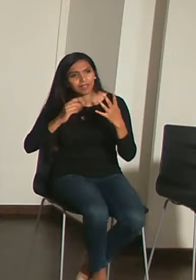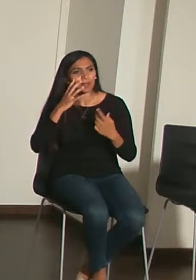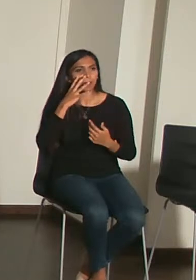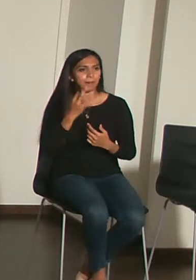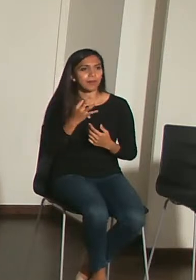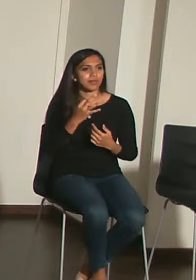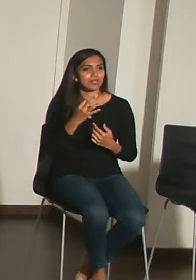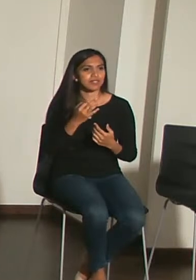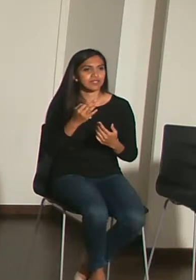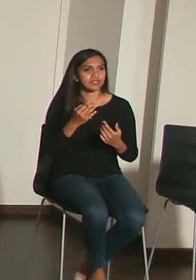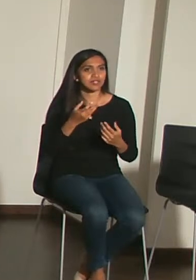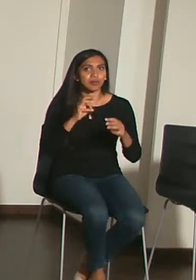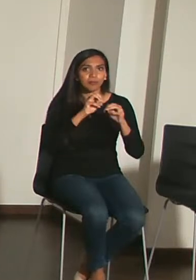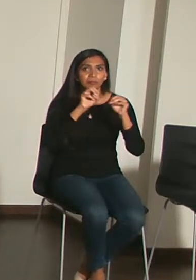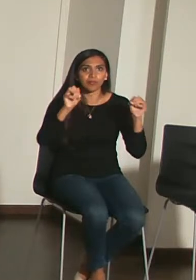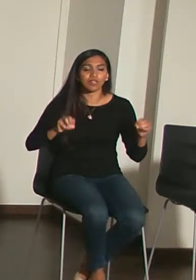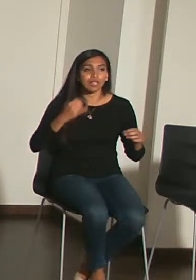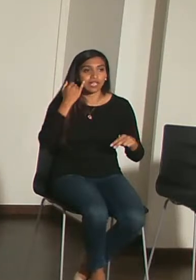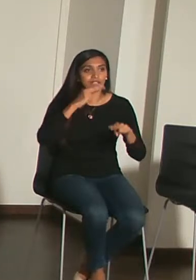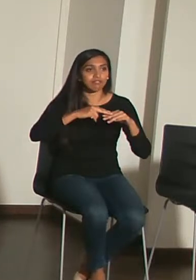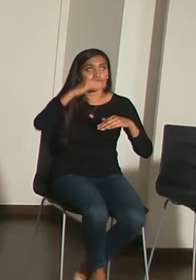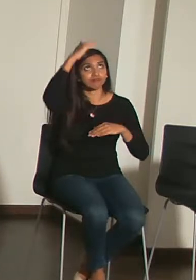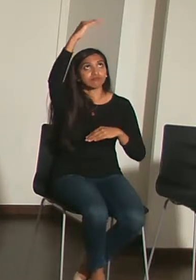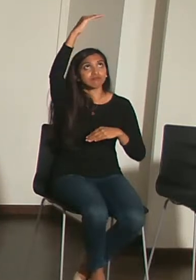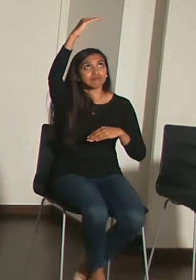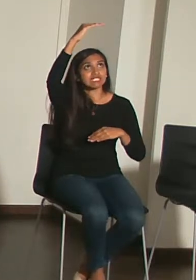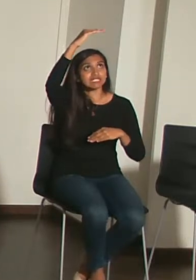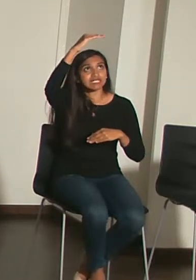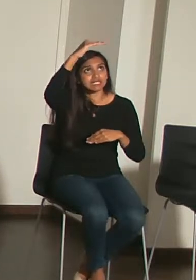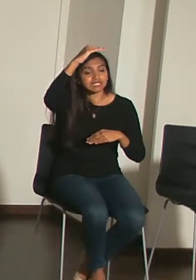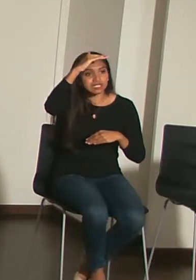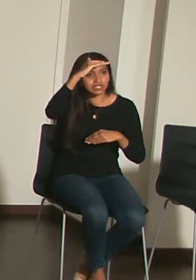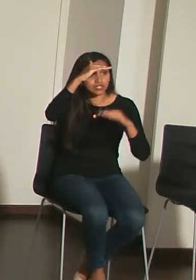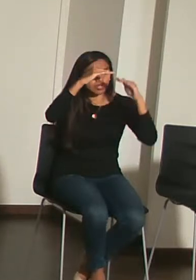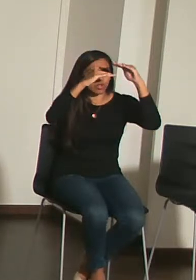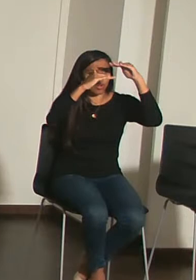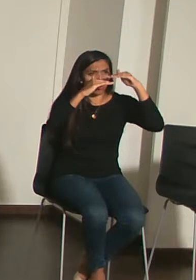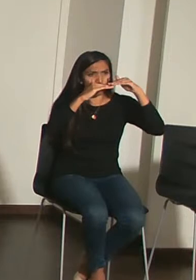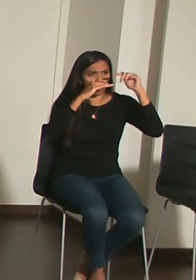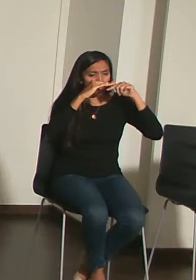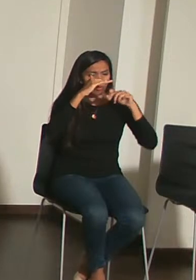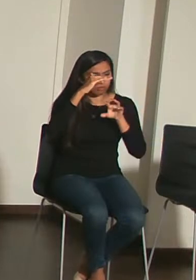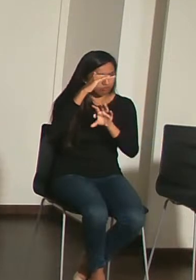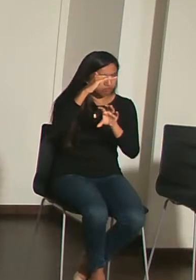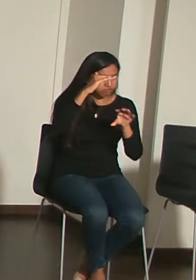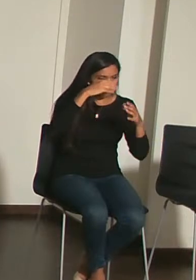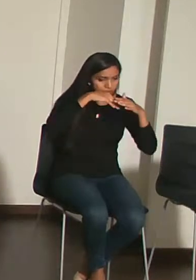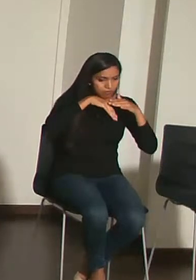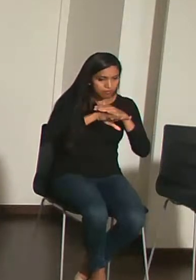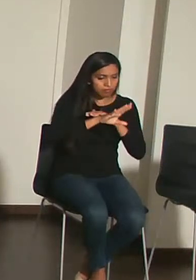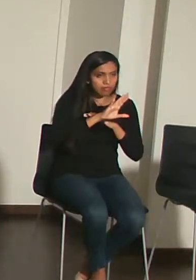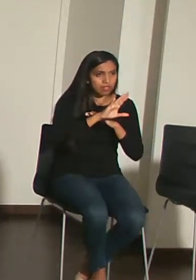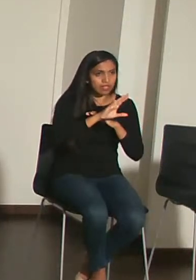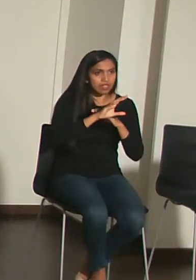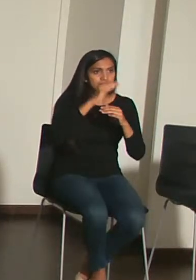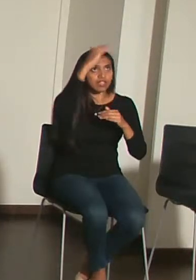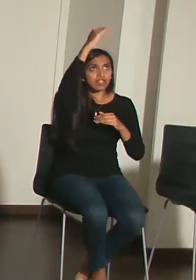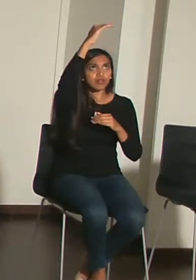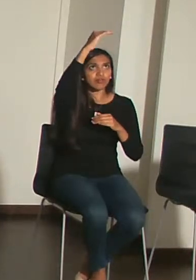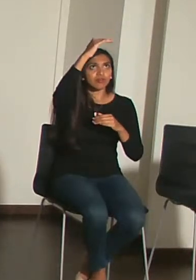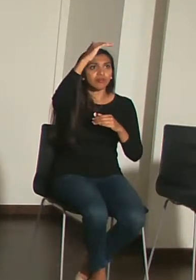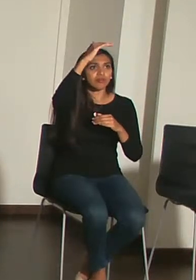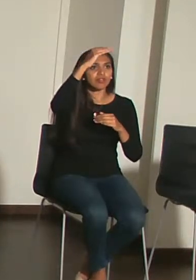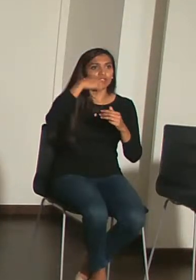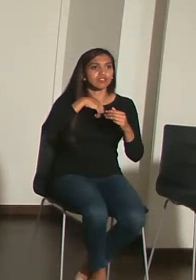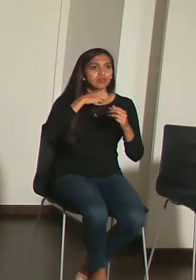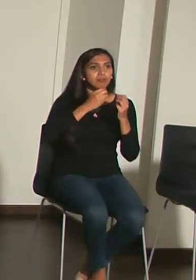Why? The ceiling was so low and it was not immersive because it was just you could see the ceiling more than the